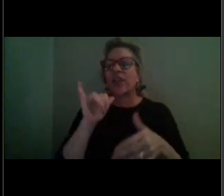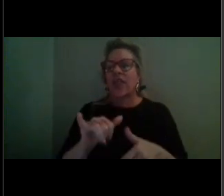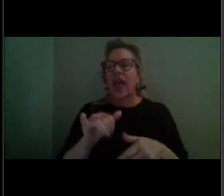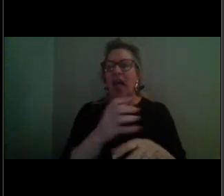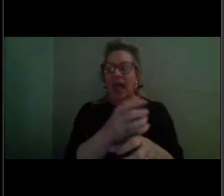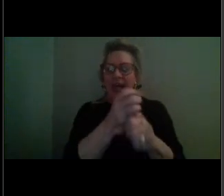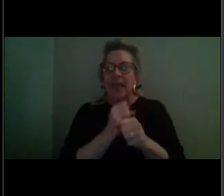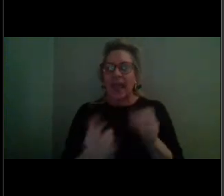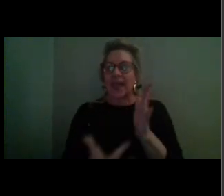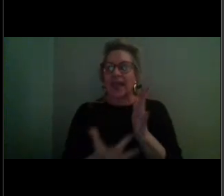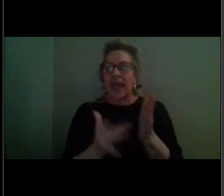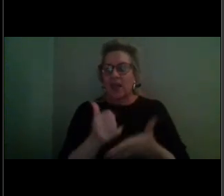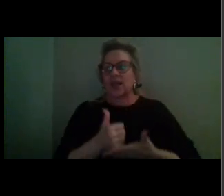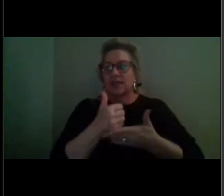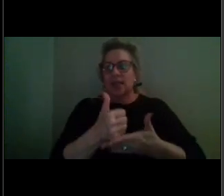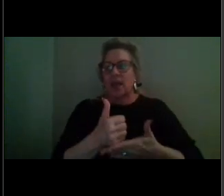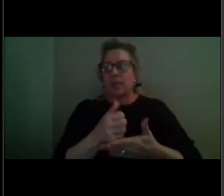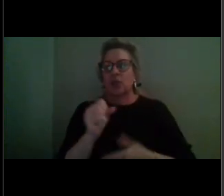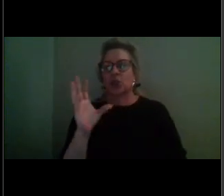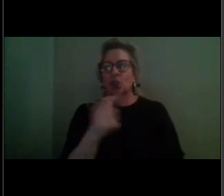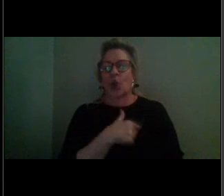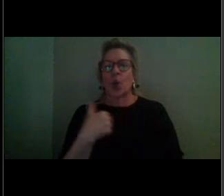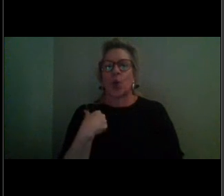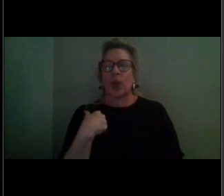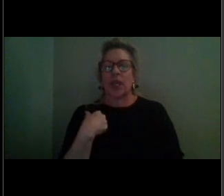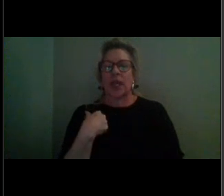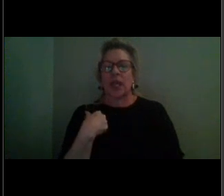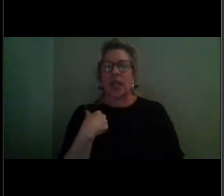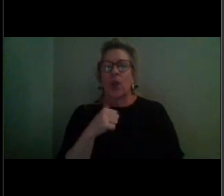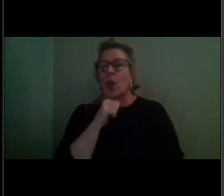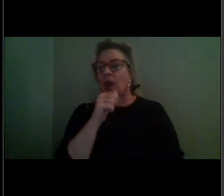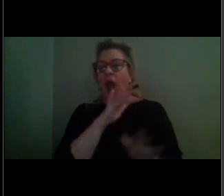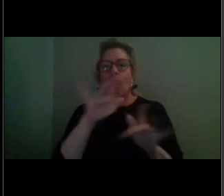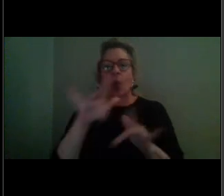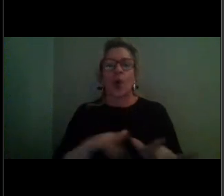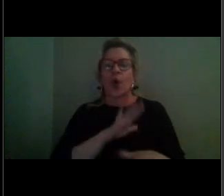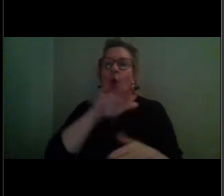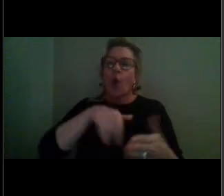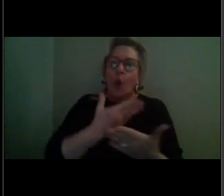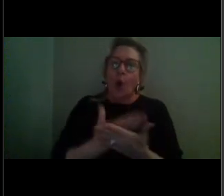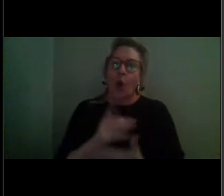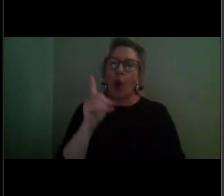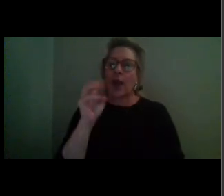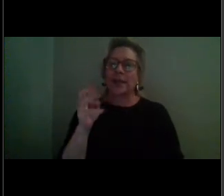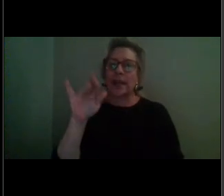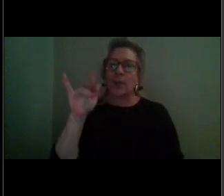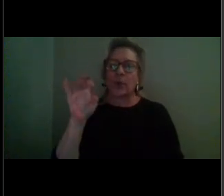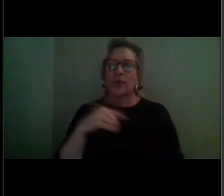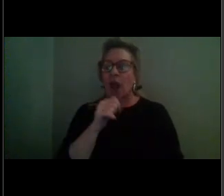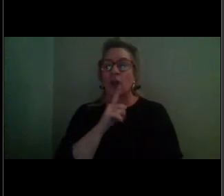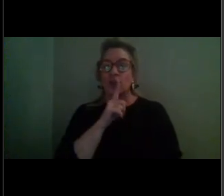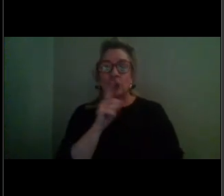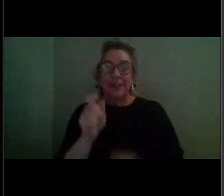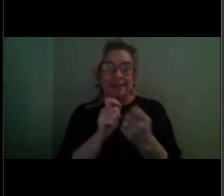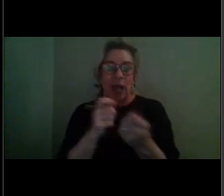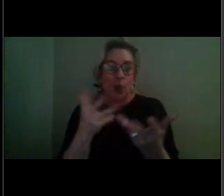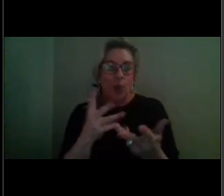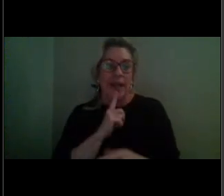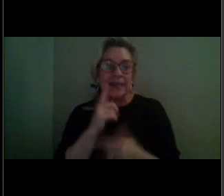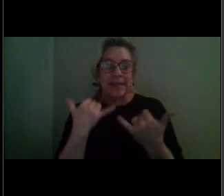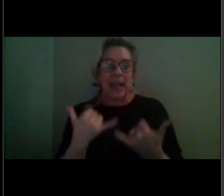assistance. So we weren't recording all the debriefs we were doing, so we're not sure what it is now, but we think